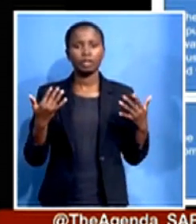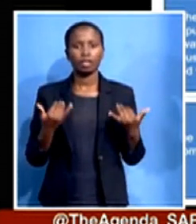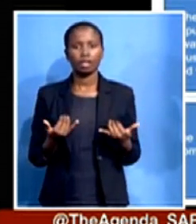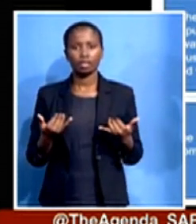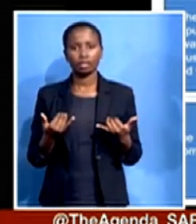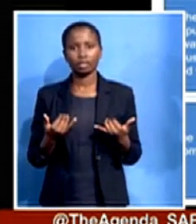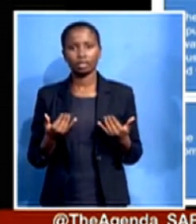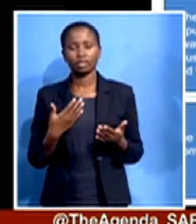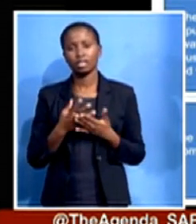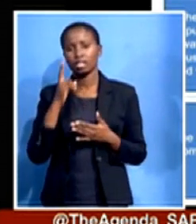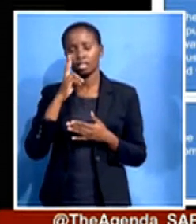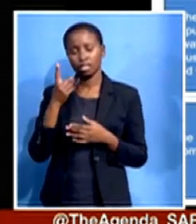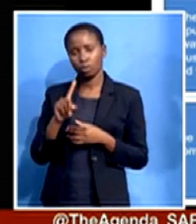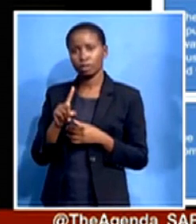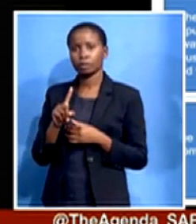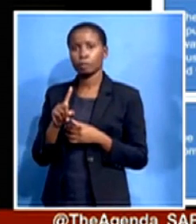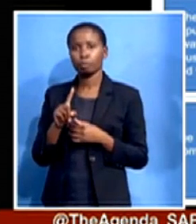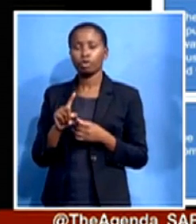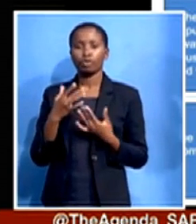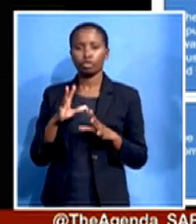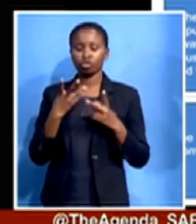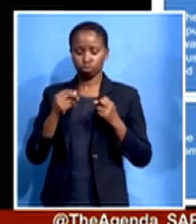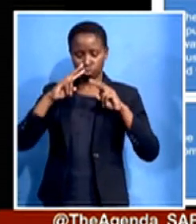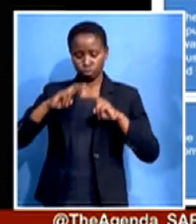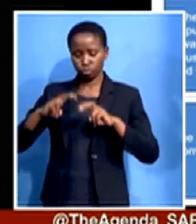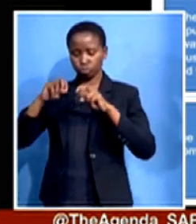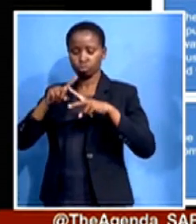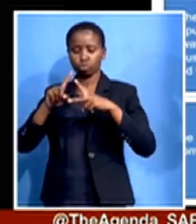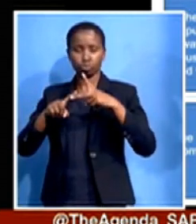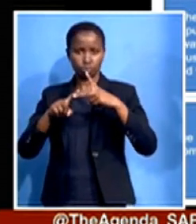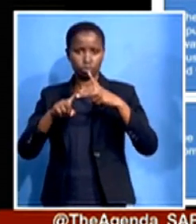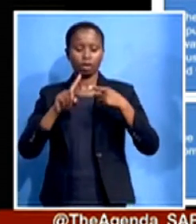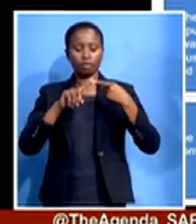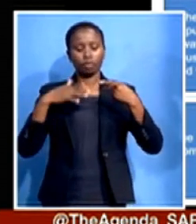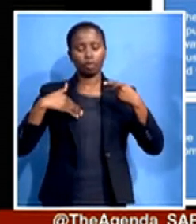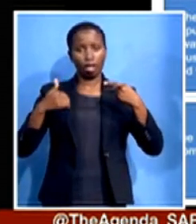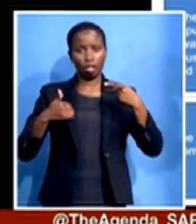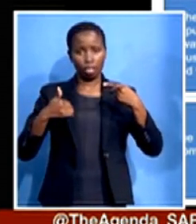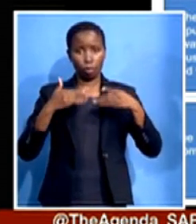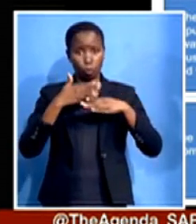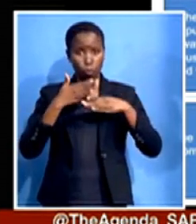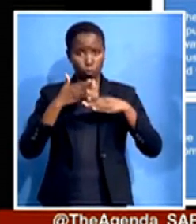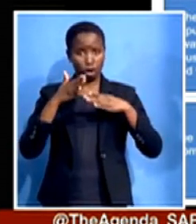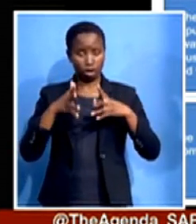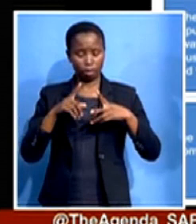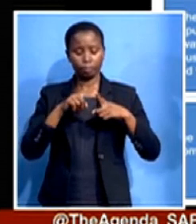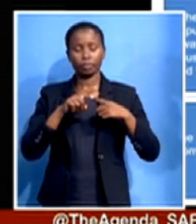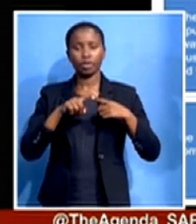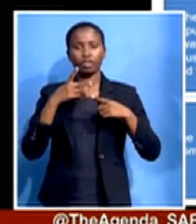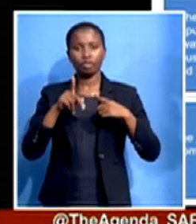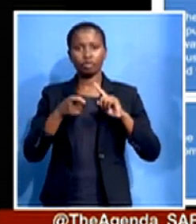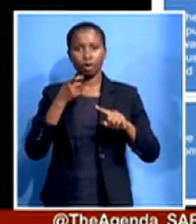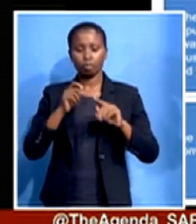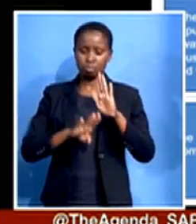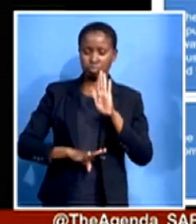2 studies that were done. The health worker survey, which was done during wave 2 by the Human Sciences Research